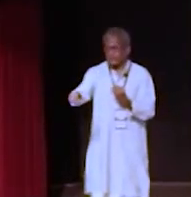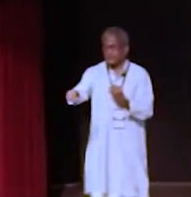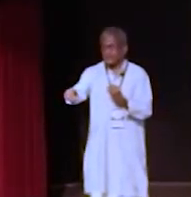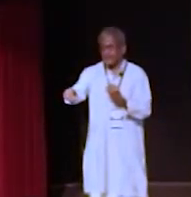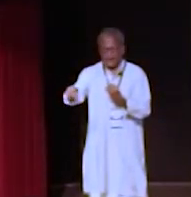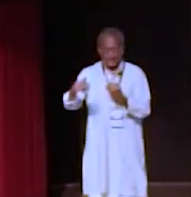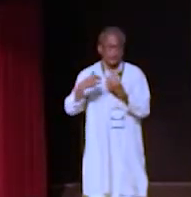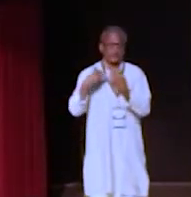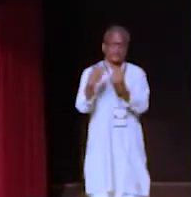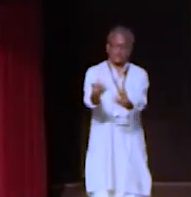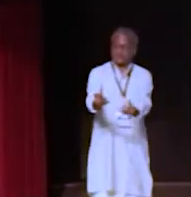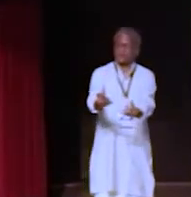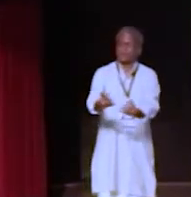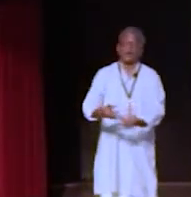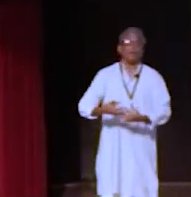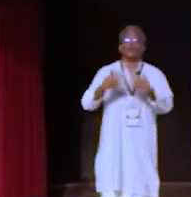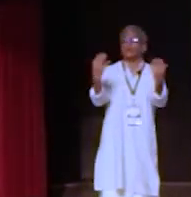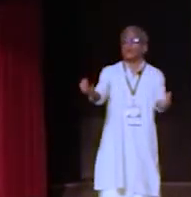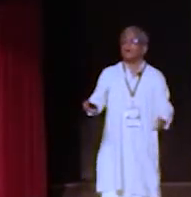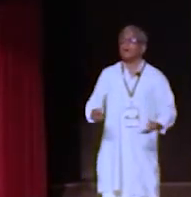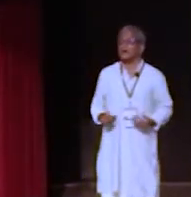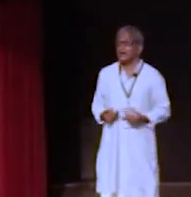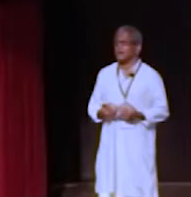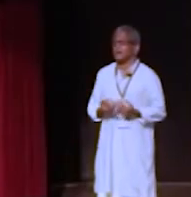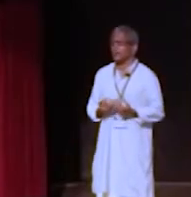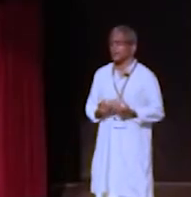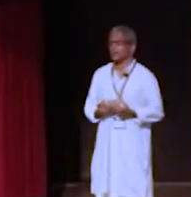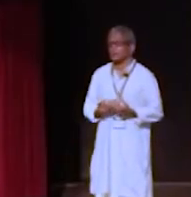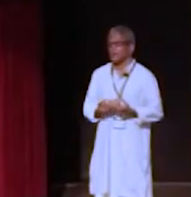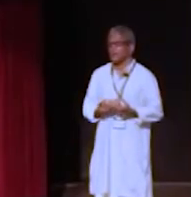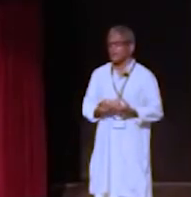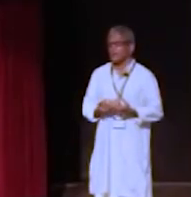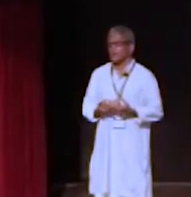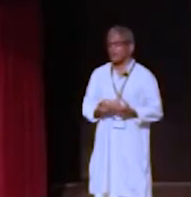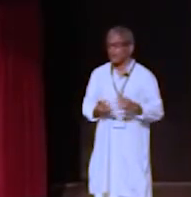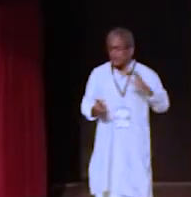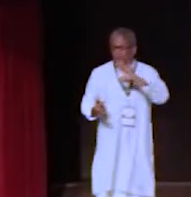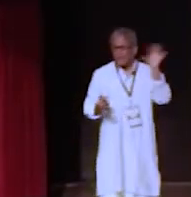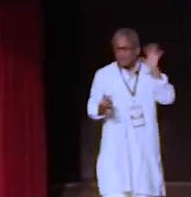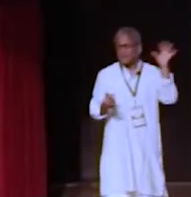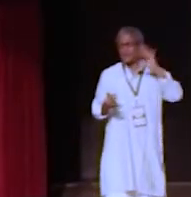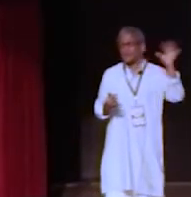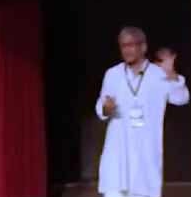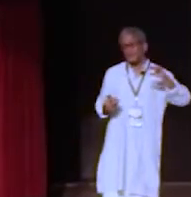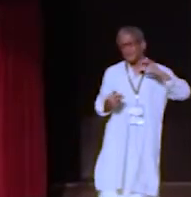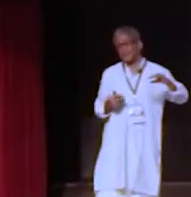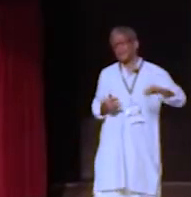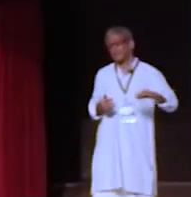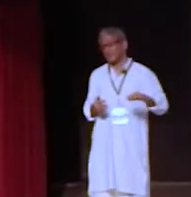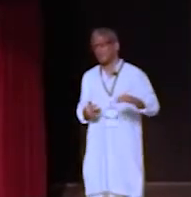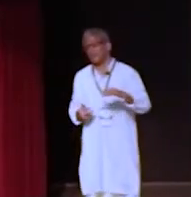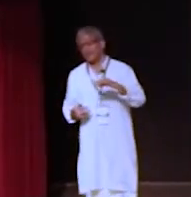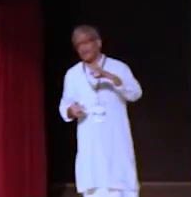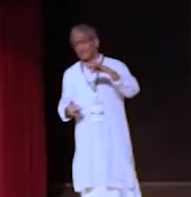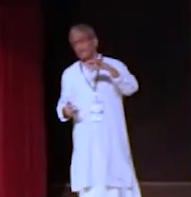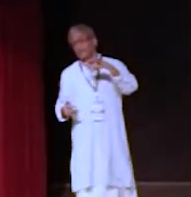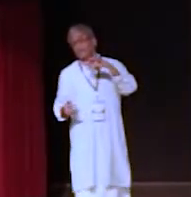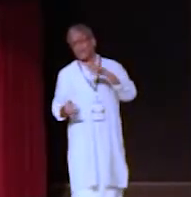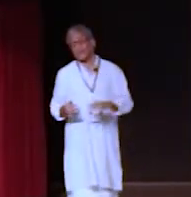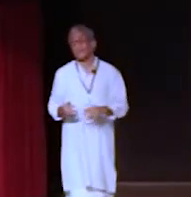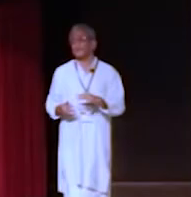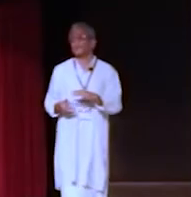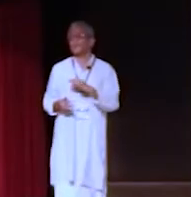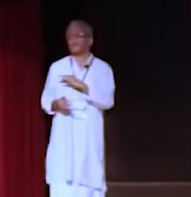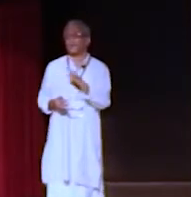feature phones, I could engage them in whatever content that you want to. So we see lots of very early stage, and